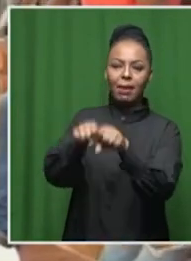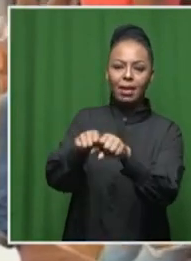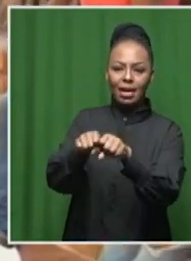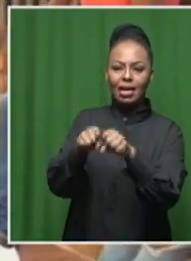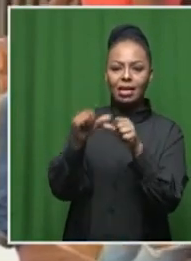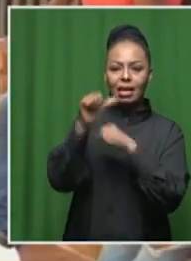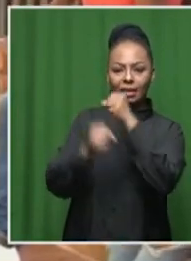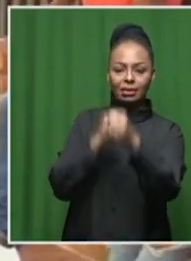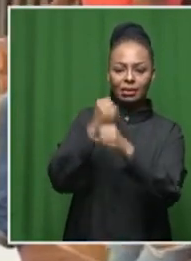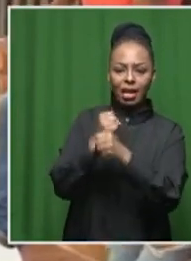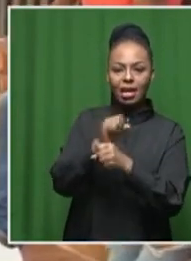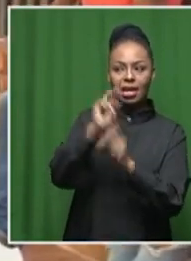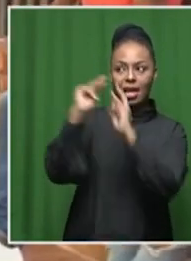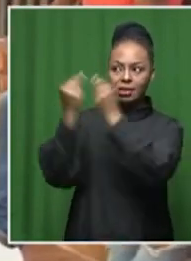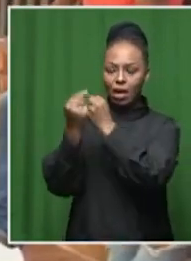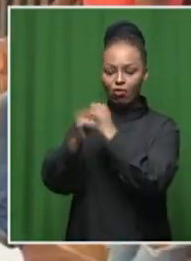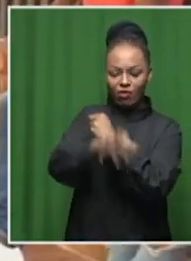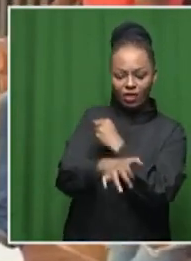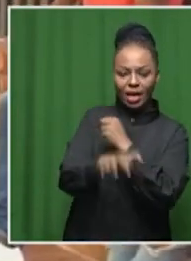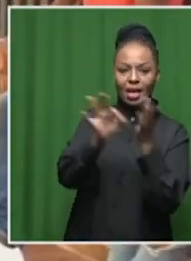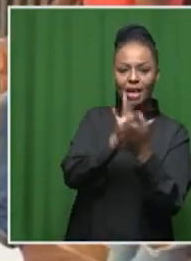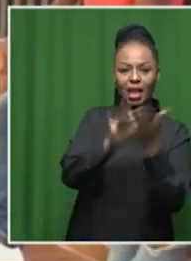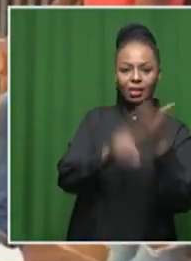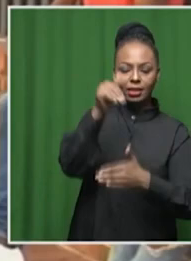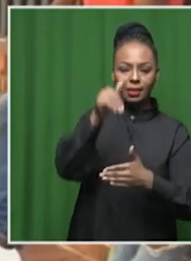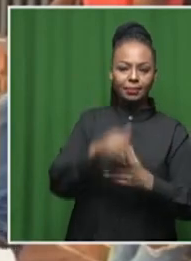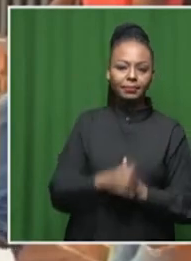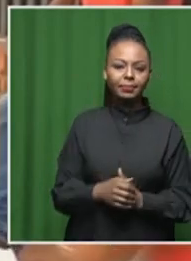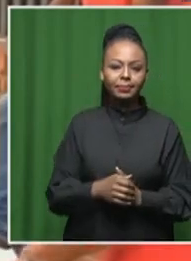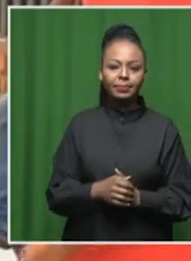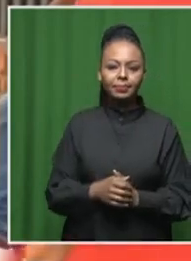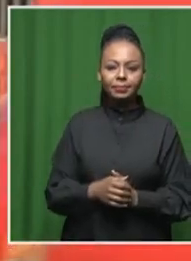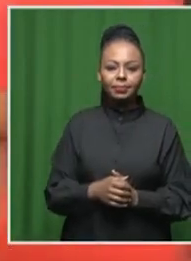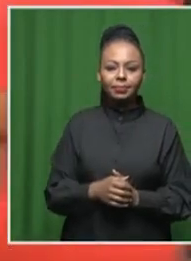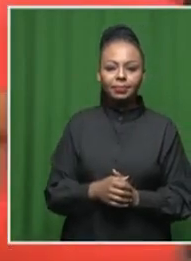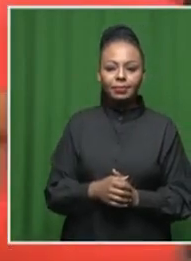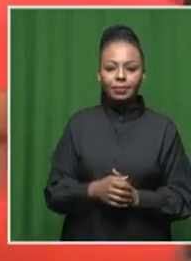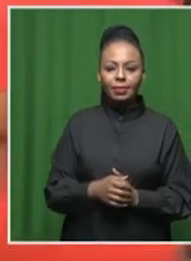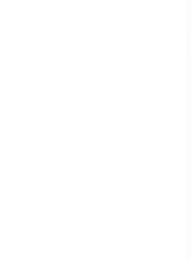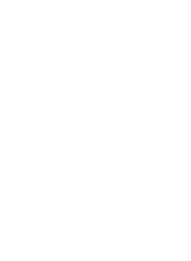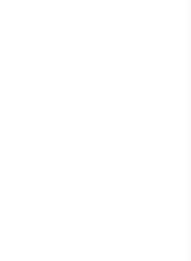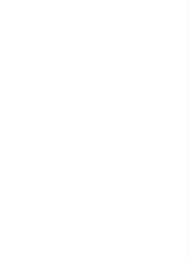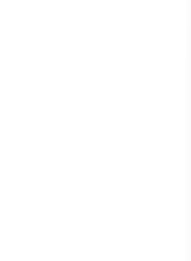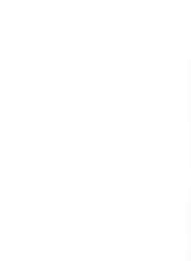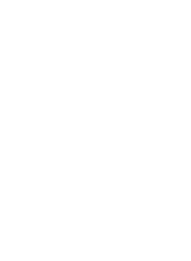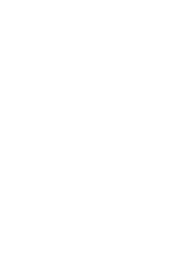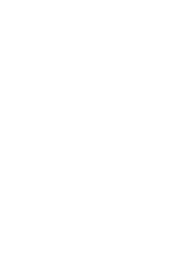national and provincial elections. Abongwe Kobokane, SABC News, Cape Town.